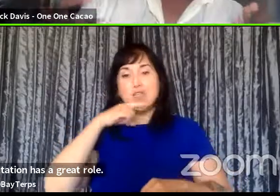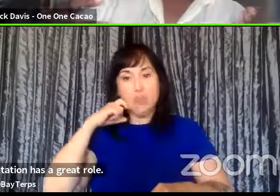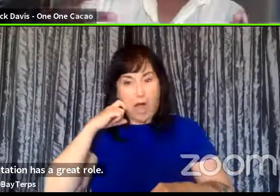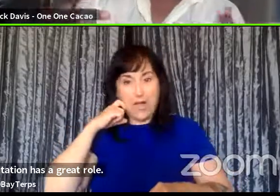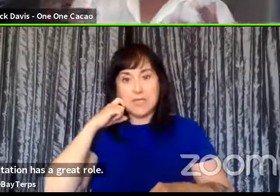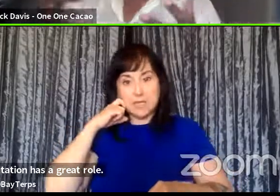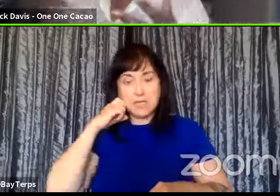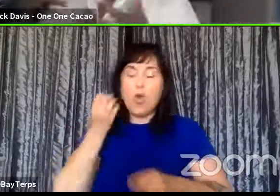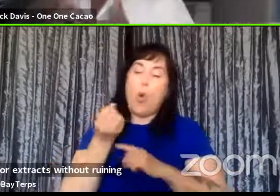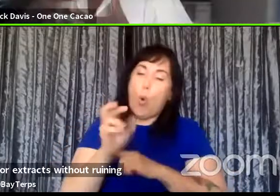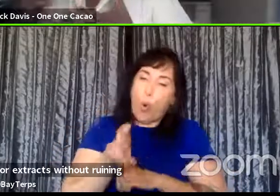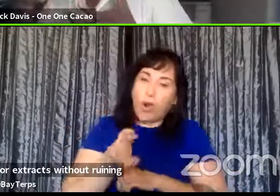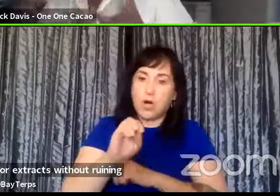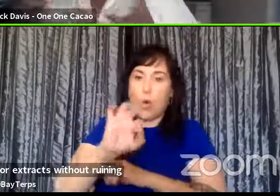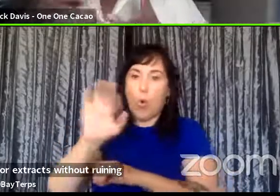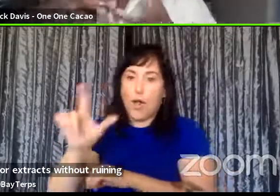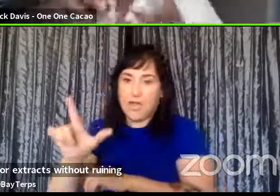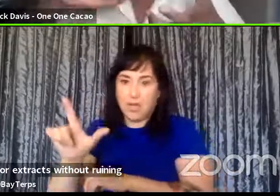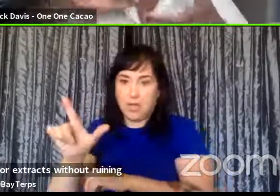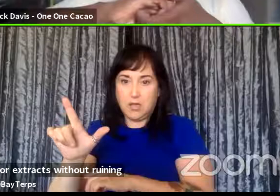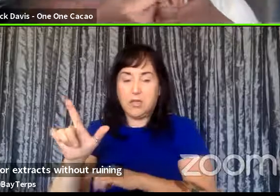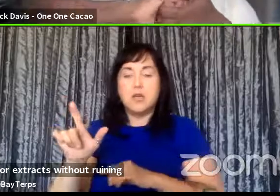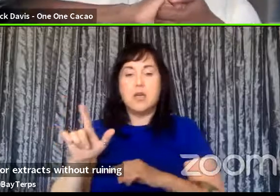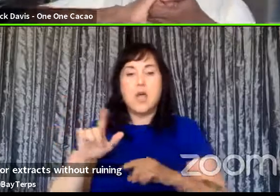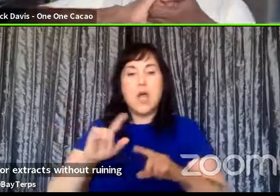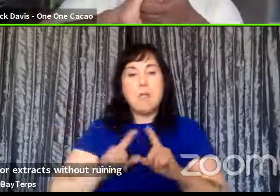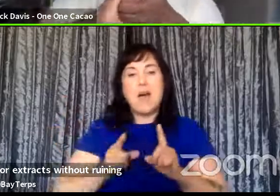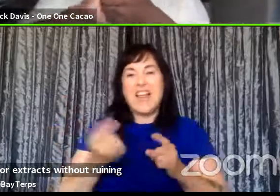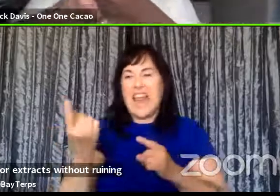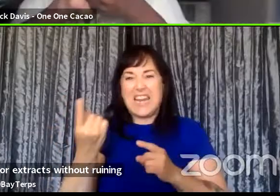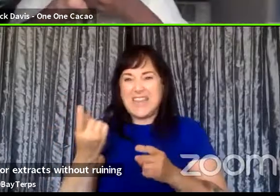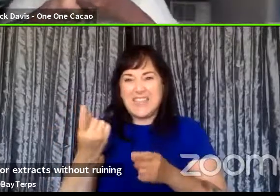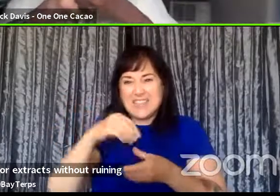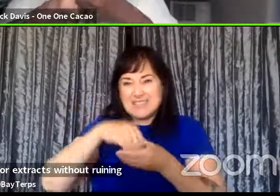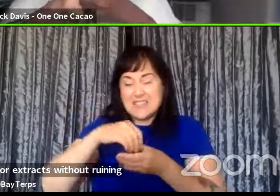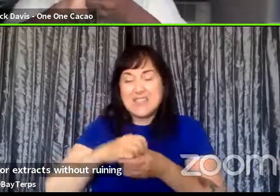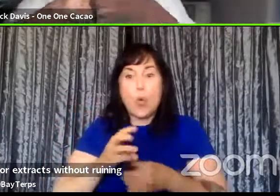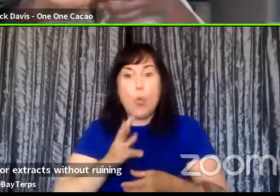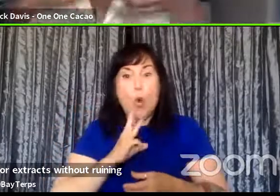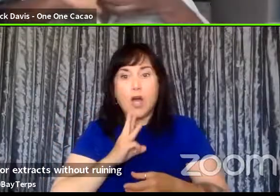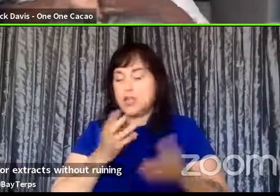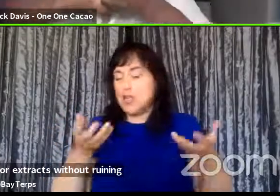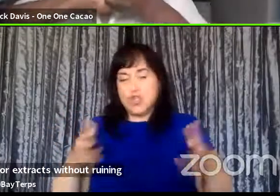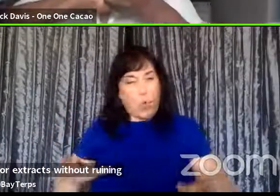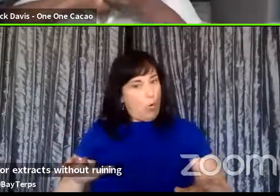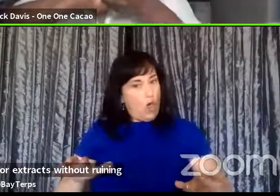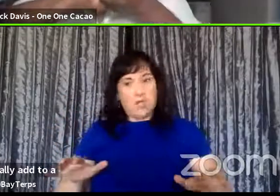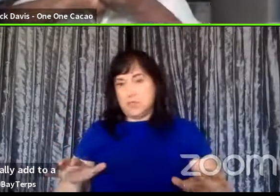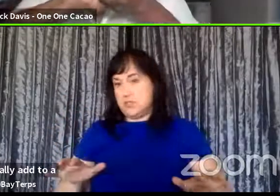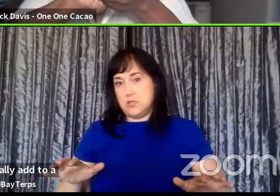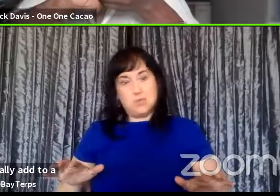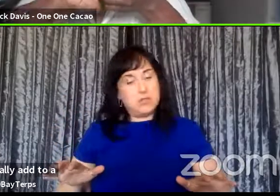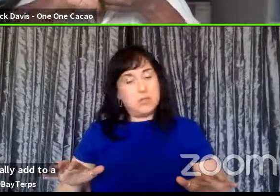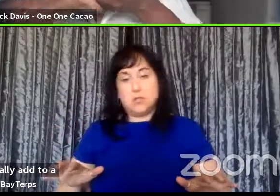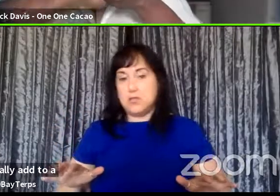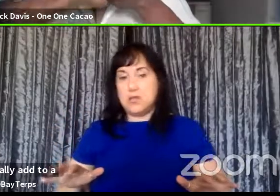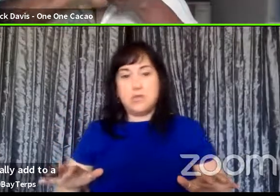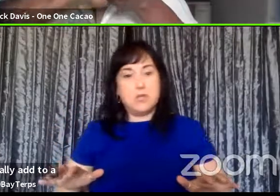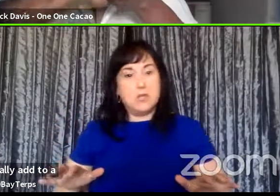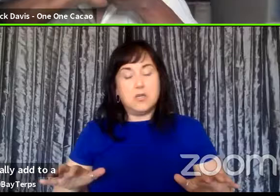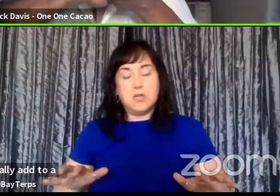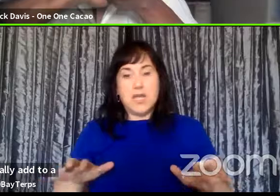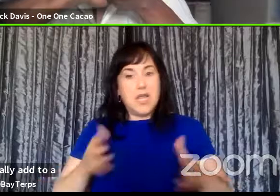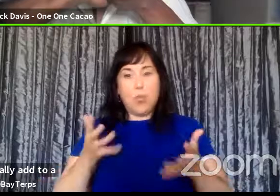oils. Okay, we don't want anything which is a liquid component which is going to seize the chocolate, almost coagulate those cocoa